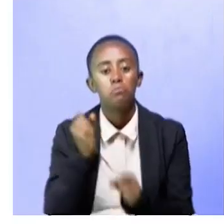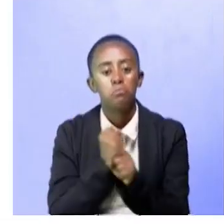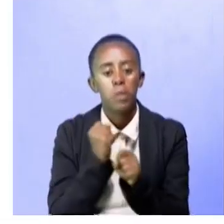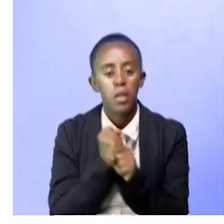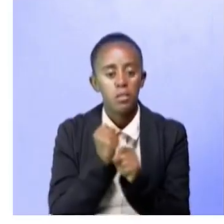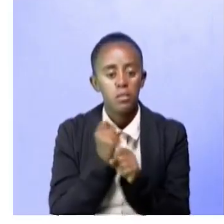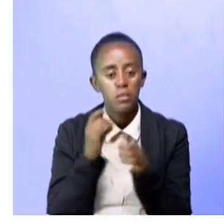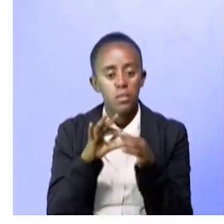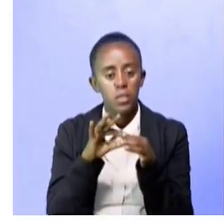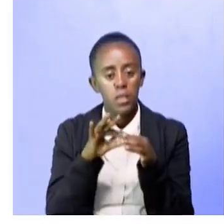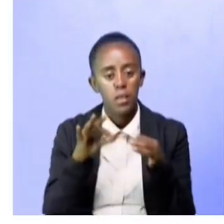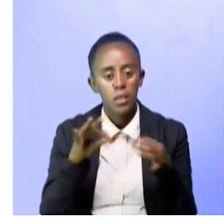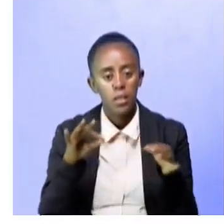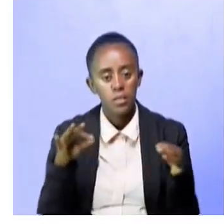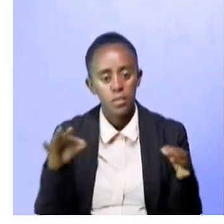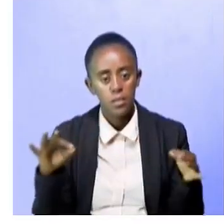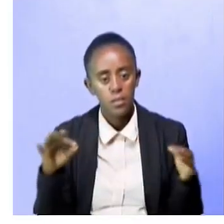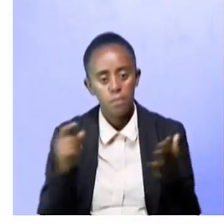sentences